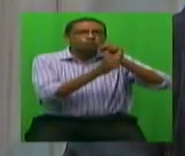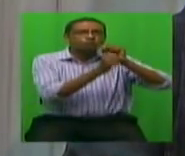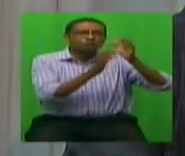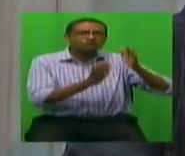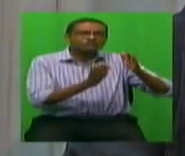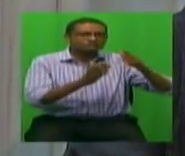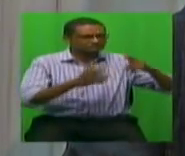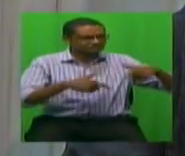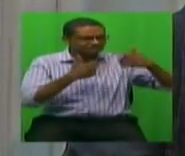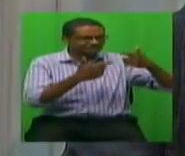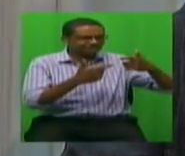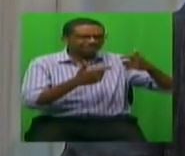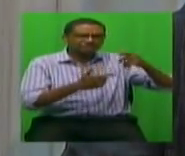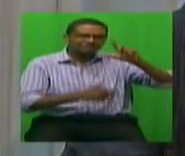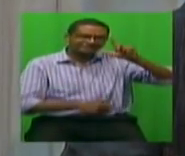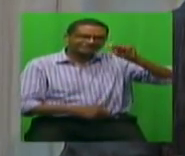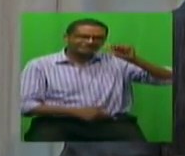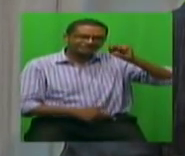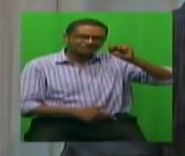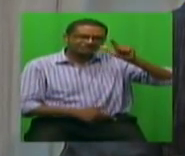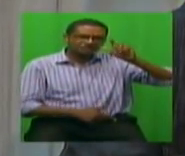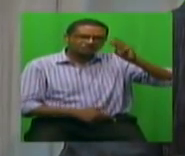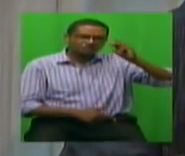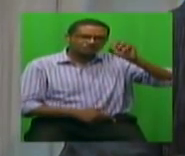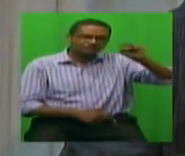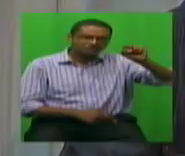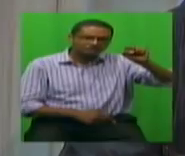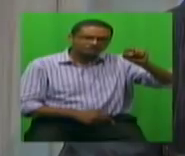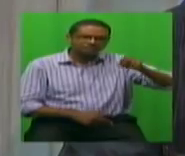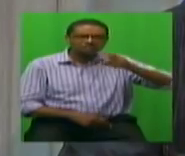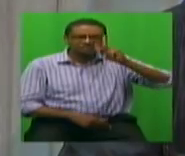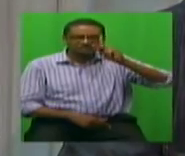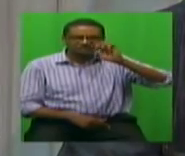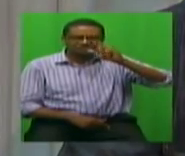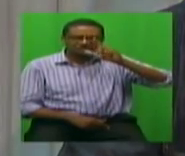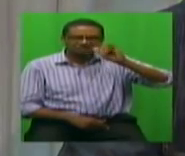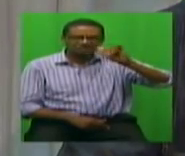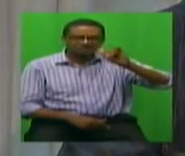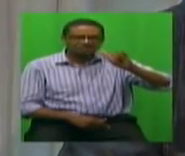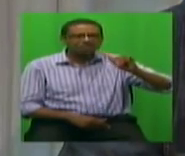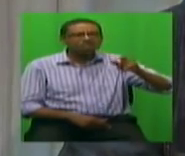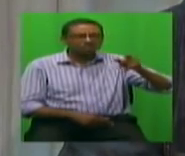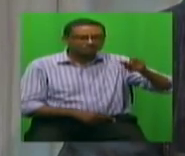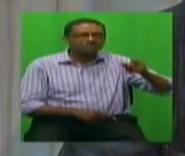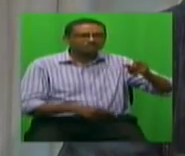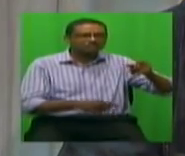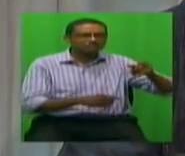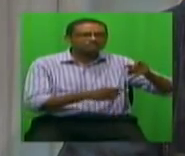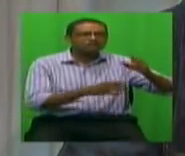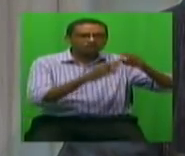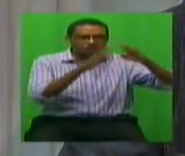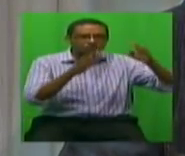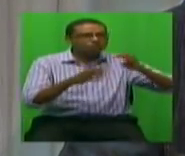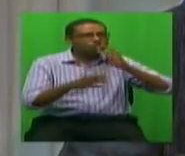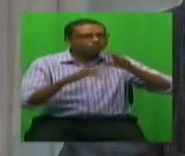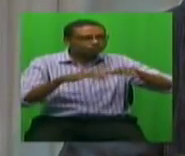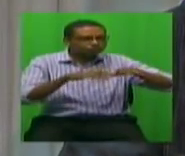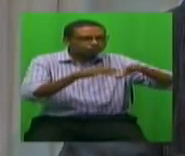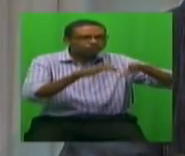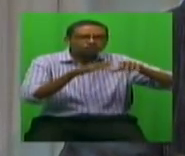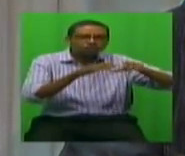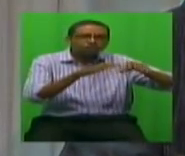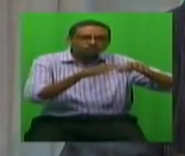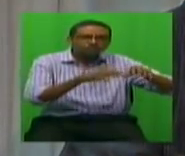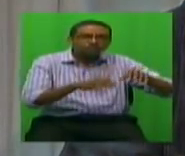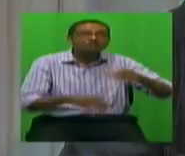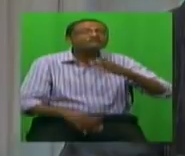Lomas, Kelly Village, St. Helena. Across the country, the farmers are not only dealing with farms, they're dealing with